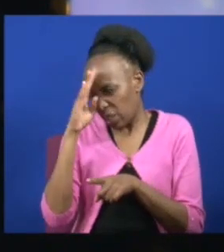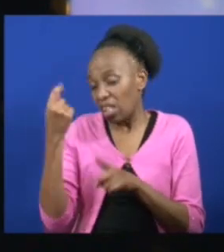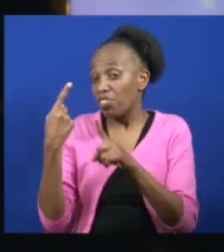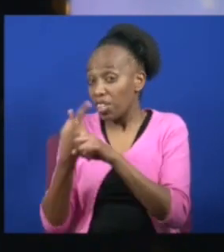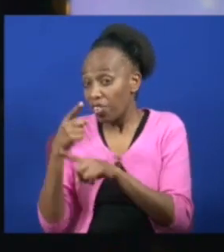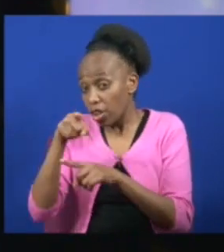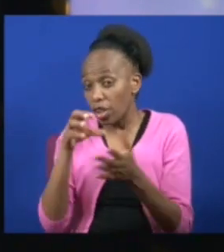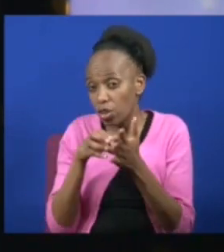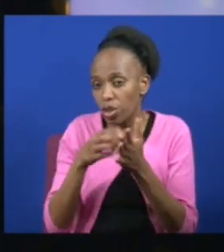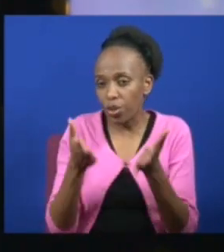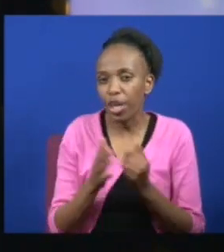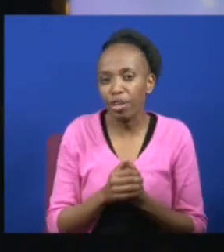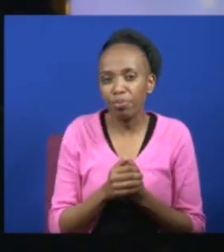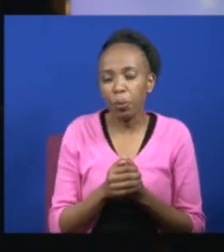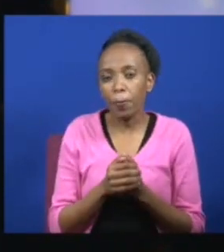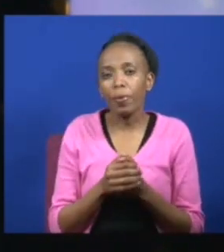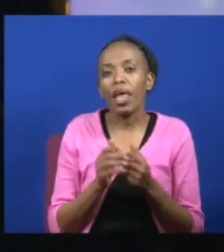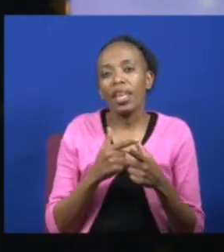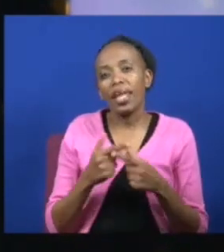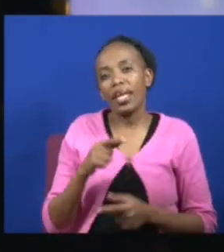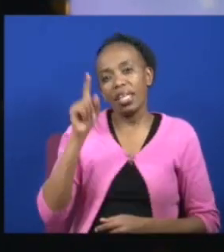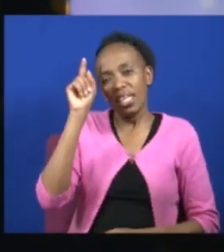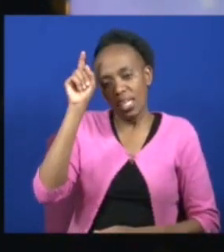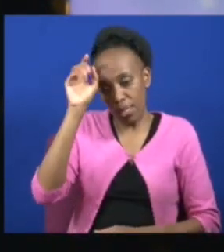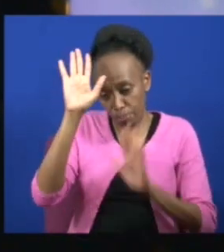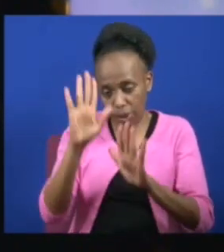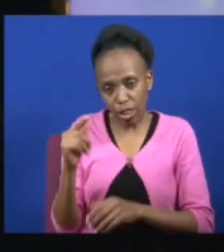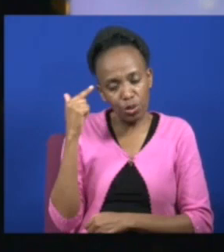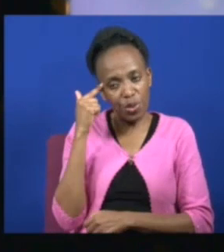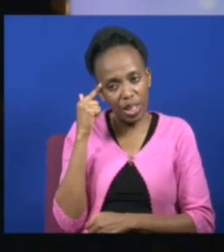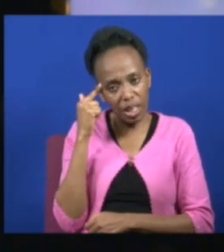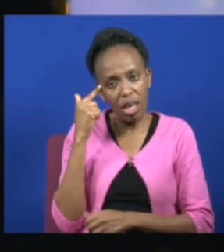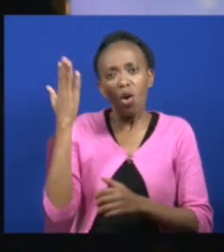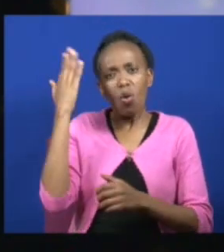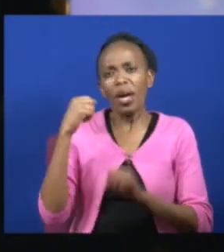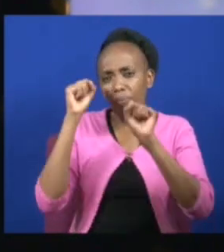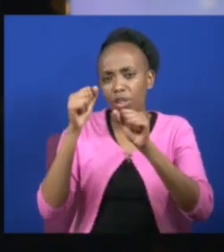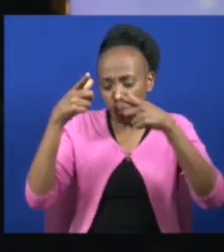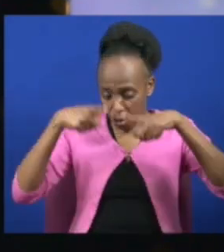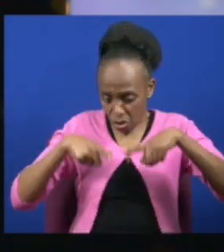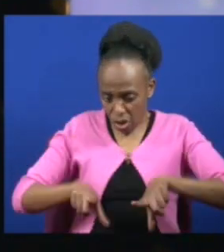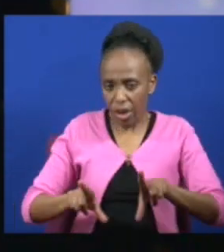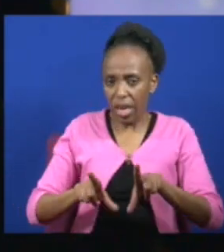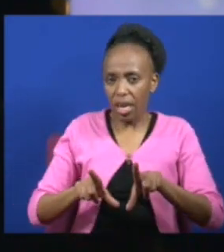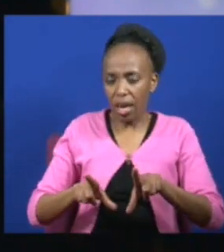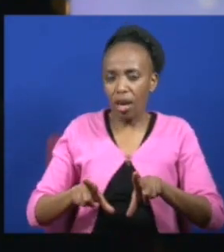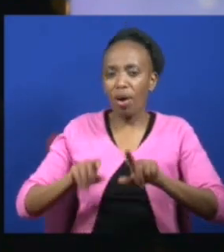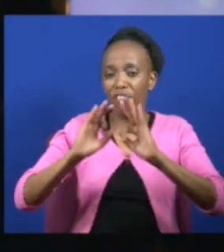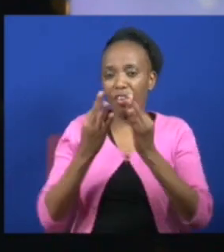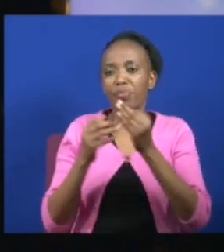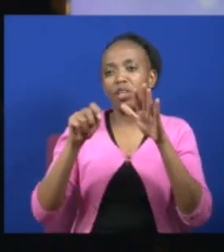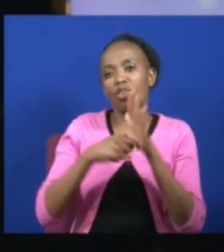where you are right now. Then we need to ask ourselves, why would God allow a family